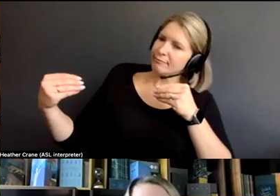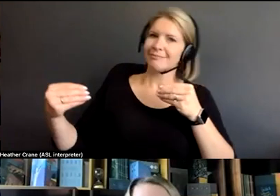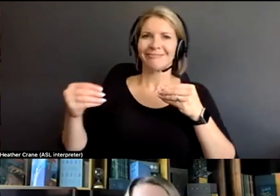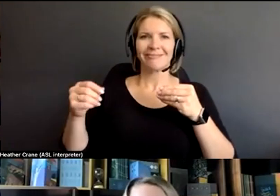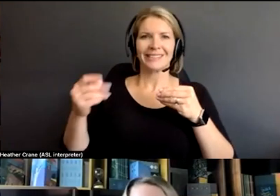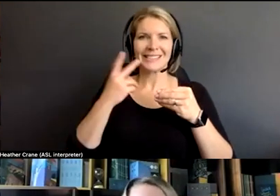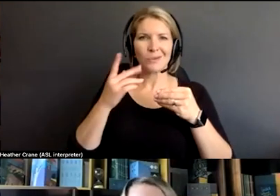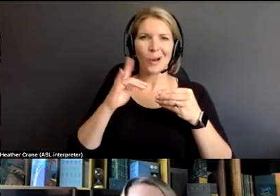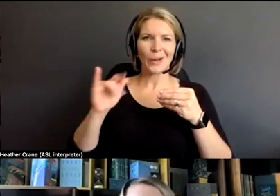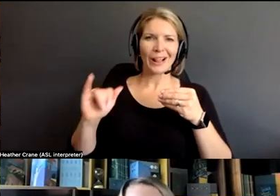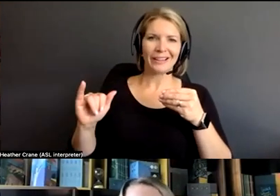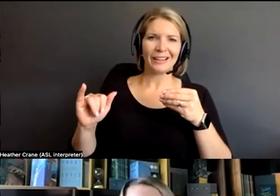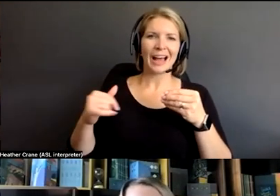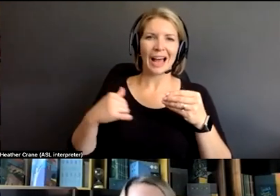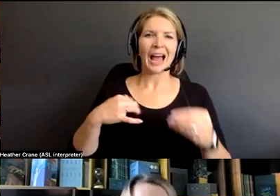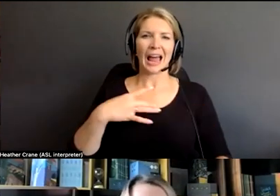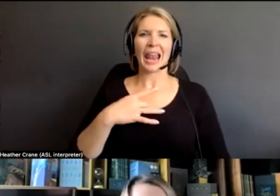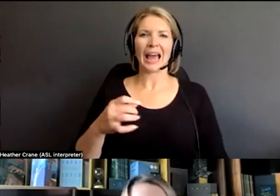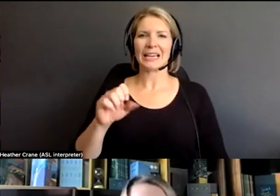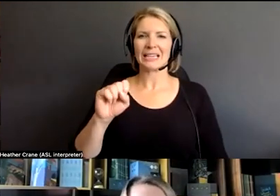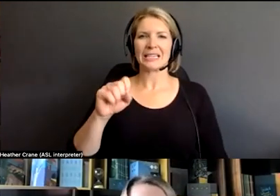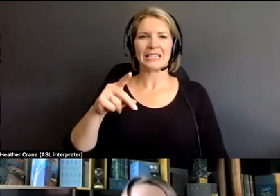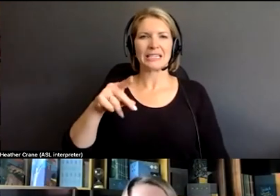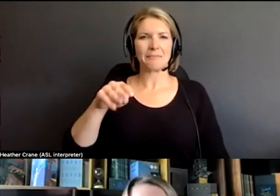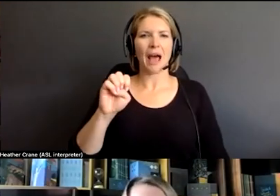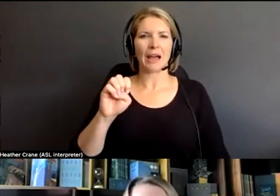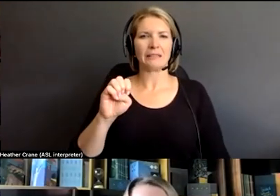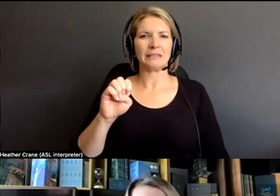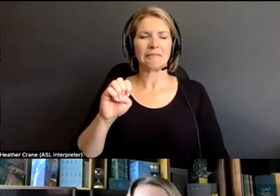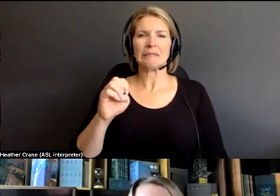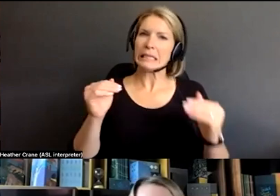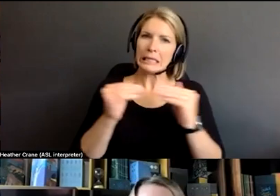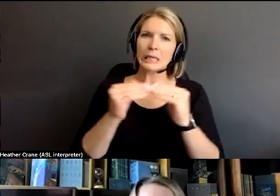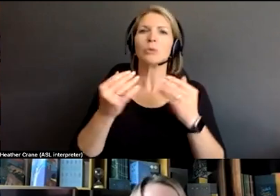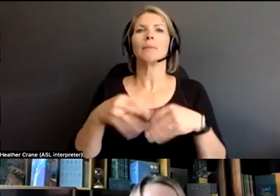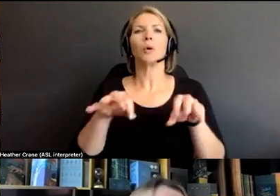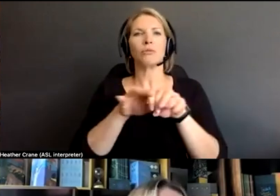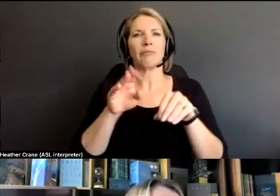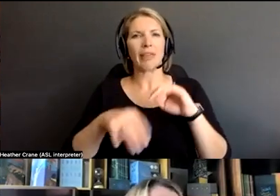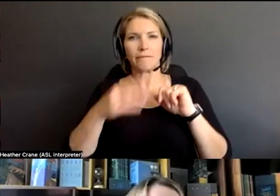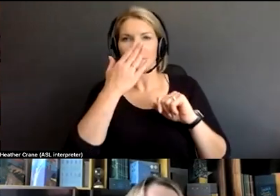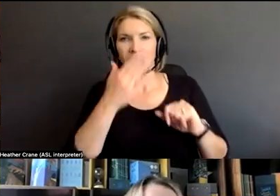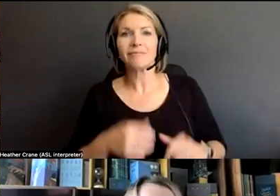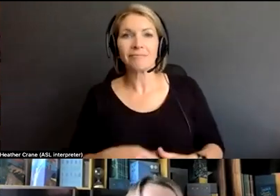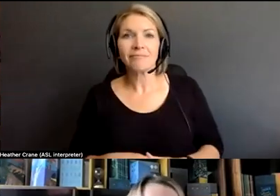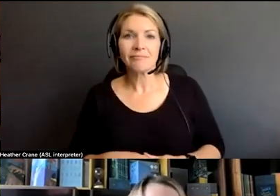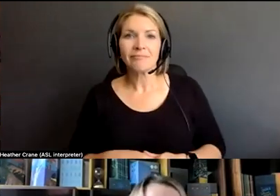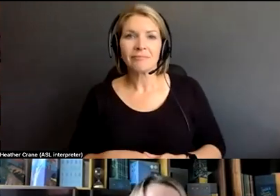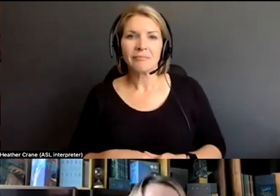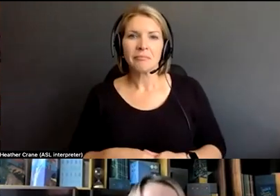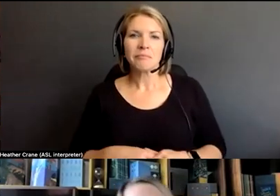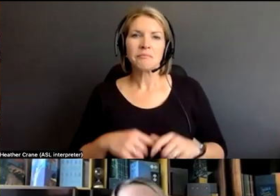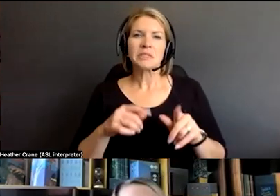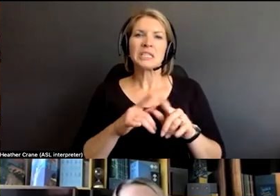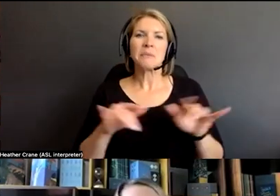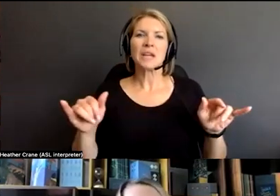I think the spine's almost equally important as the front these days, or at least it's a fun thing to work with